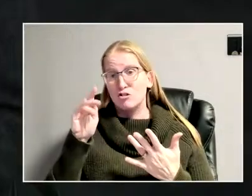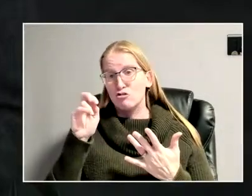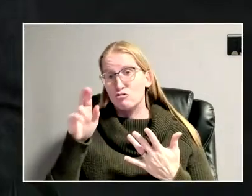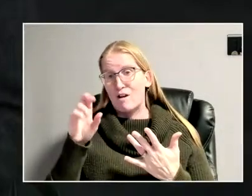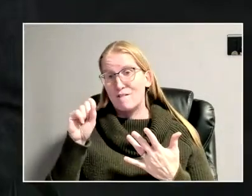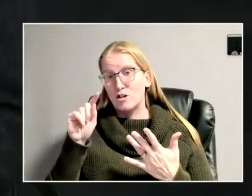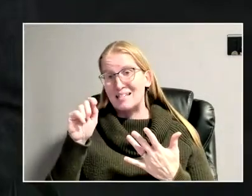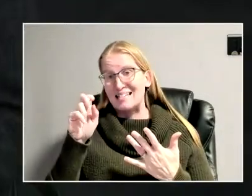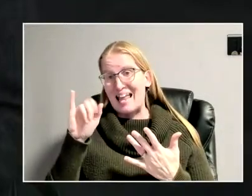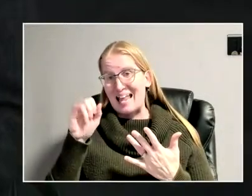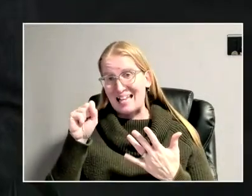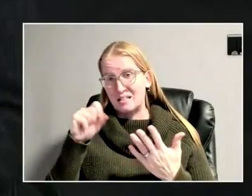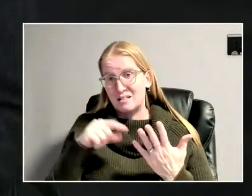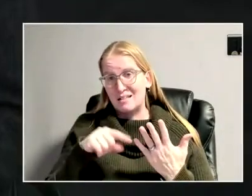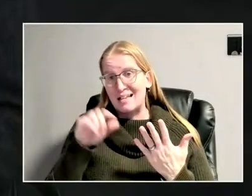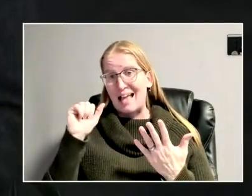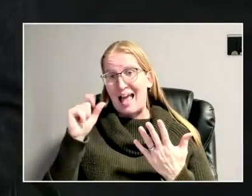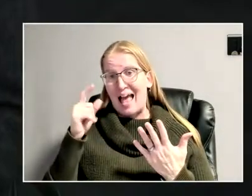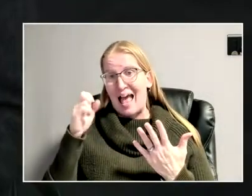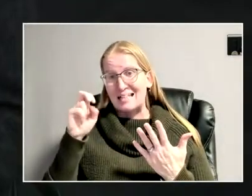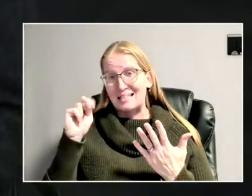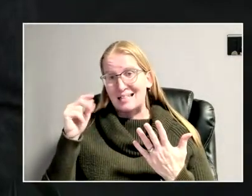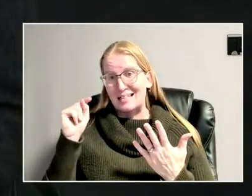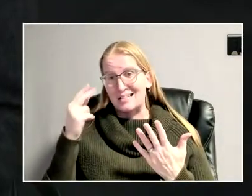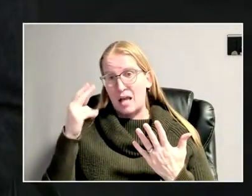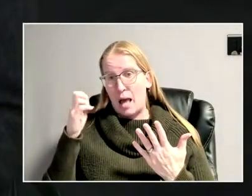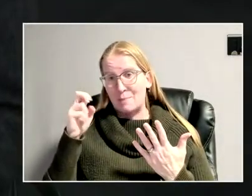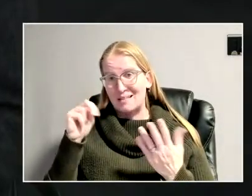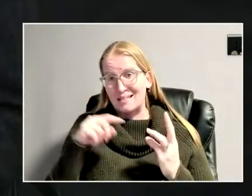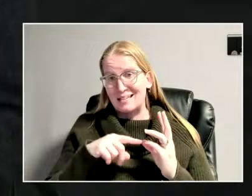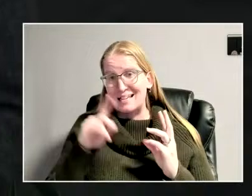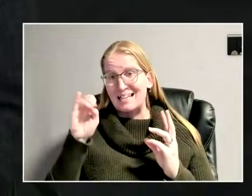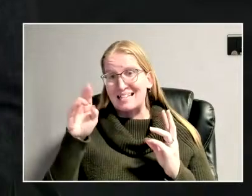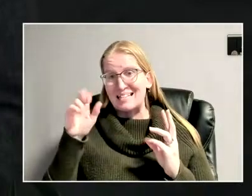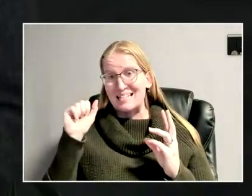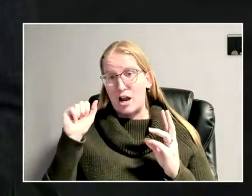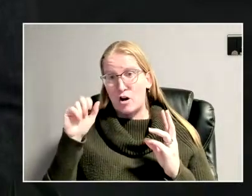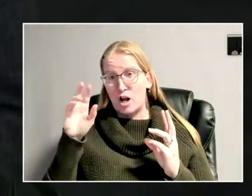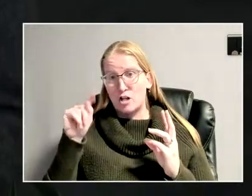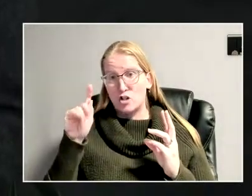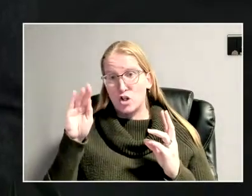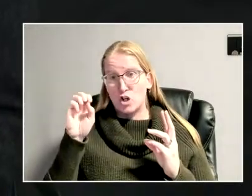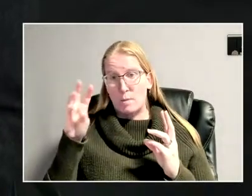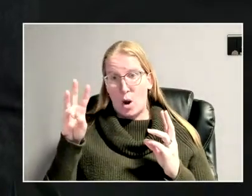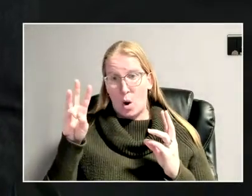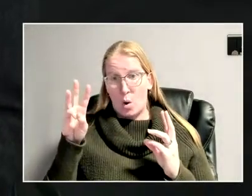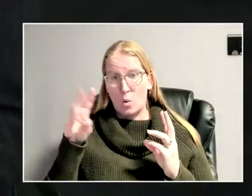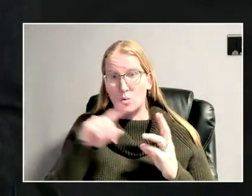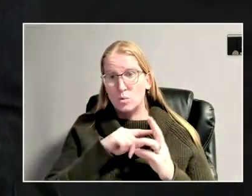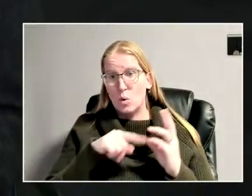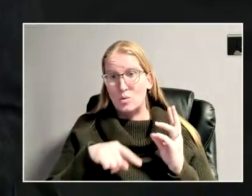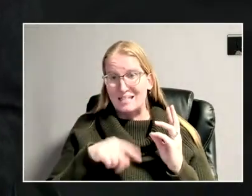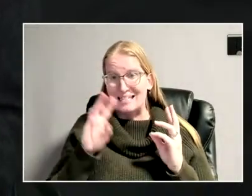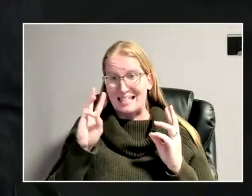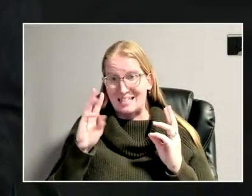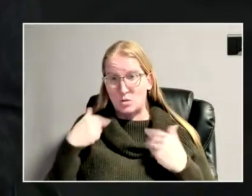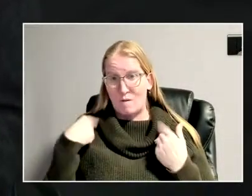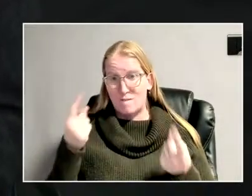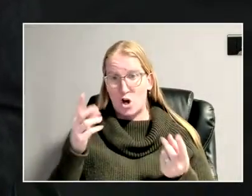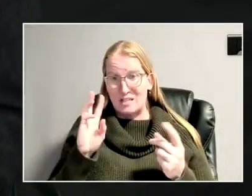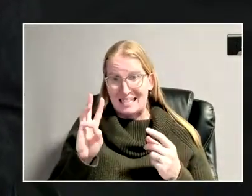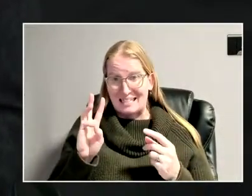Stannis alen Thompson and Sarah turbo we have six so far are there any